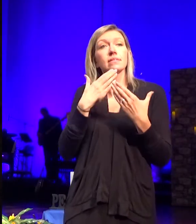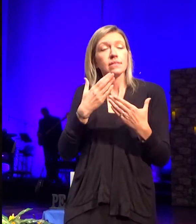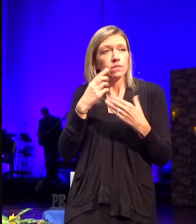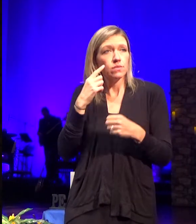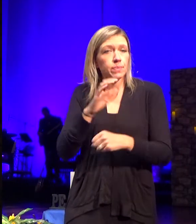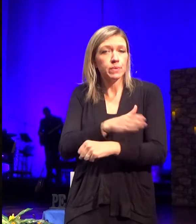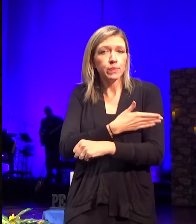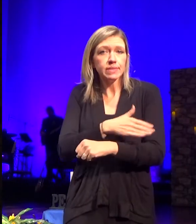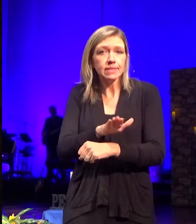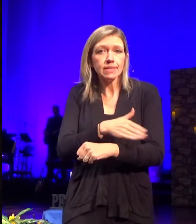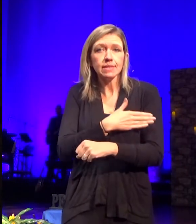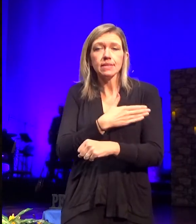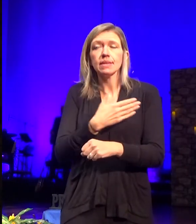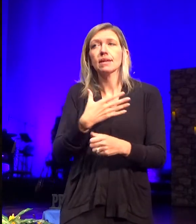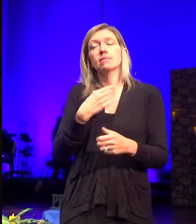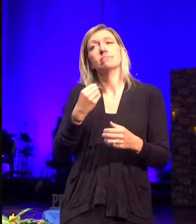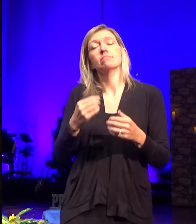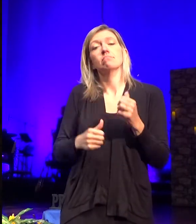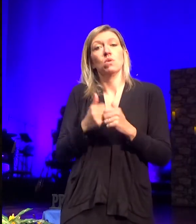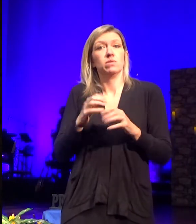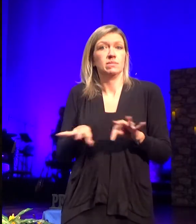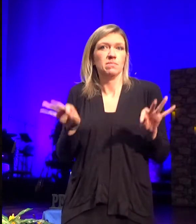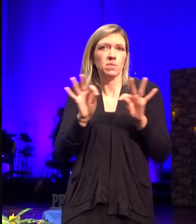music. And most importantly,